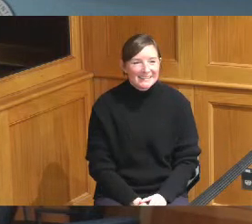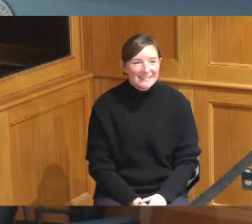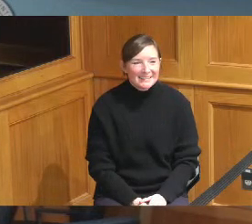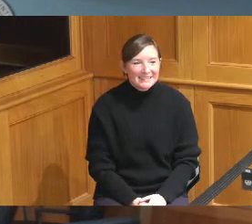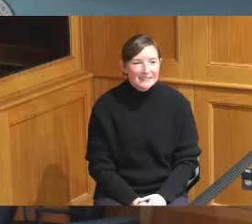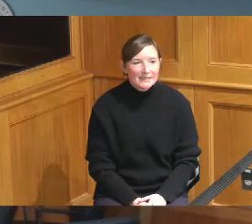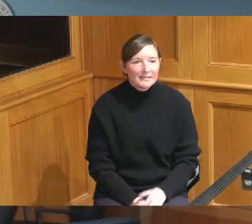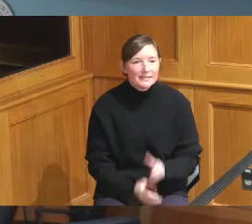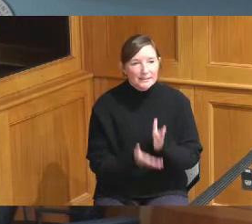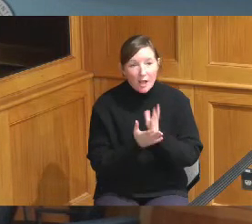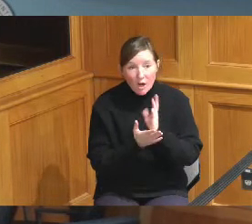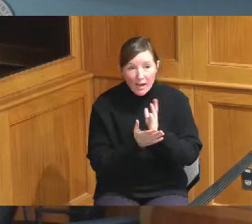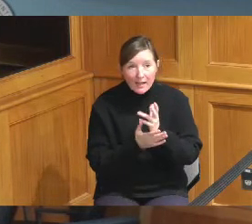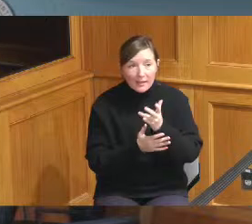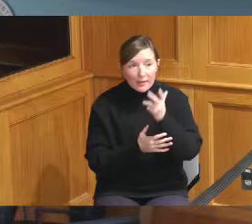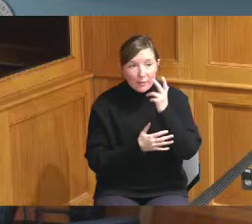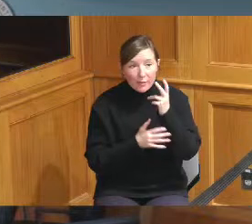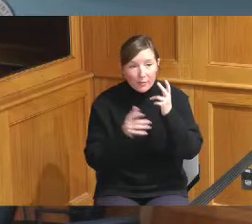All right.